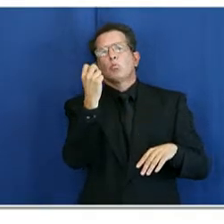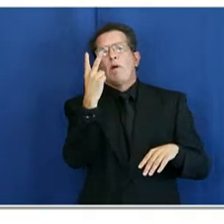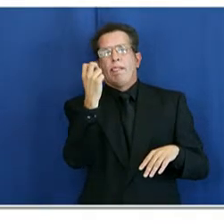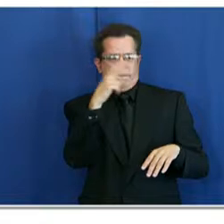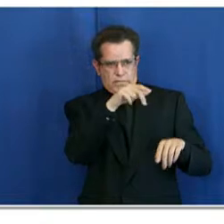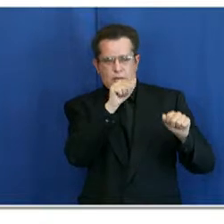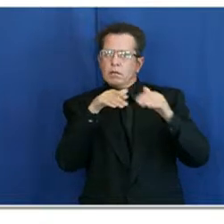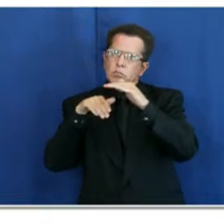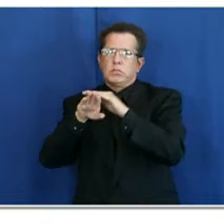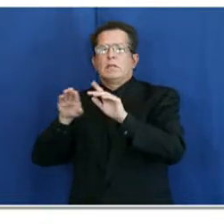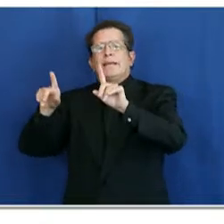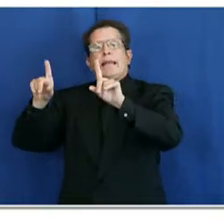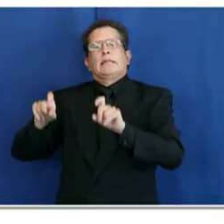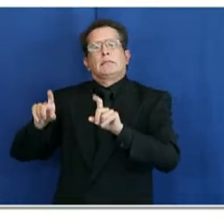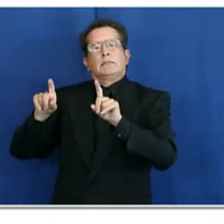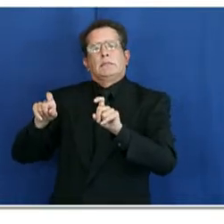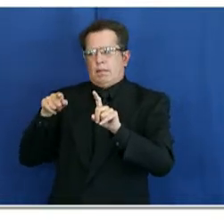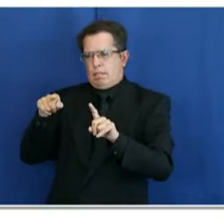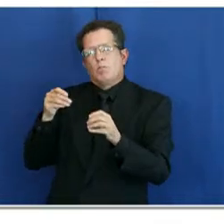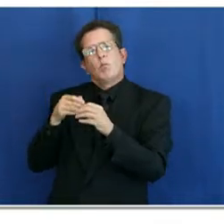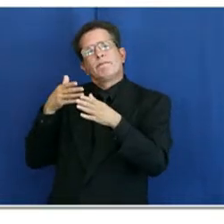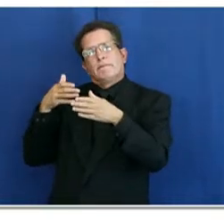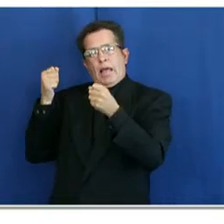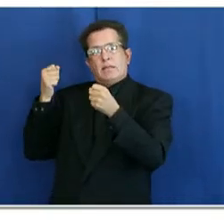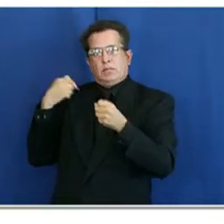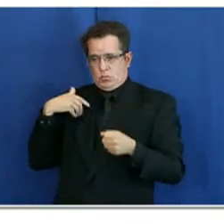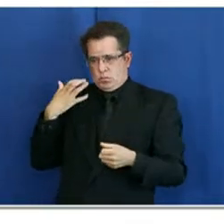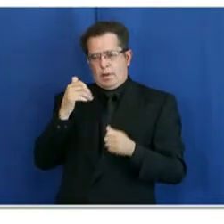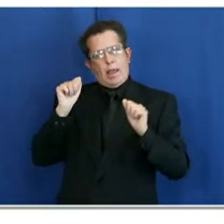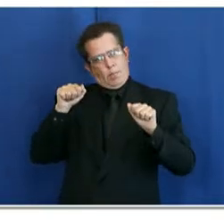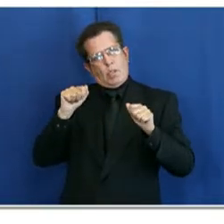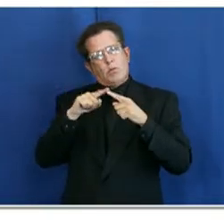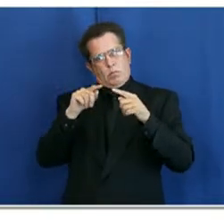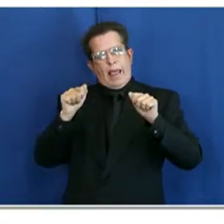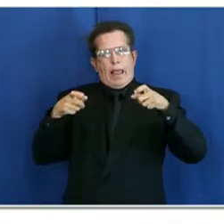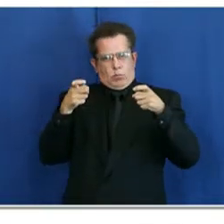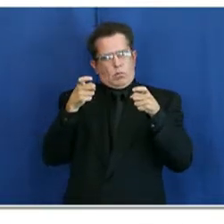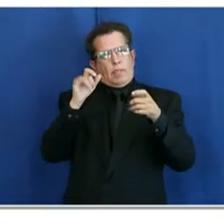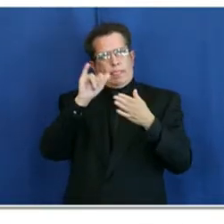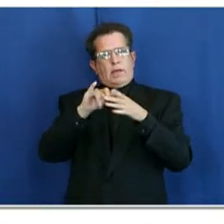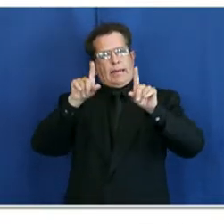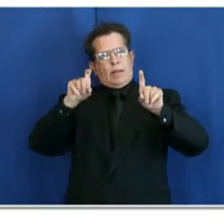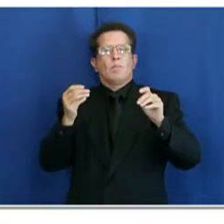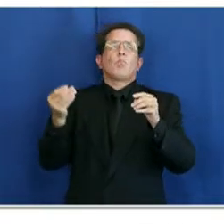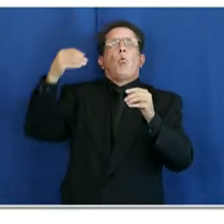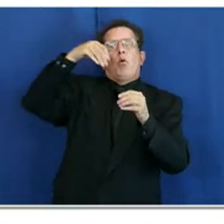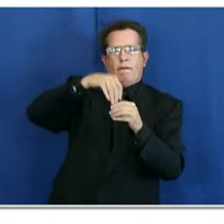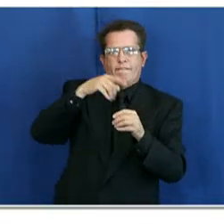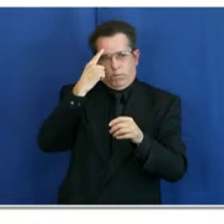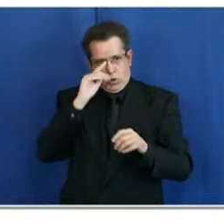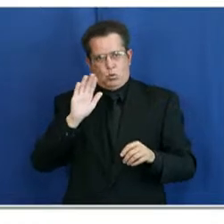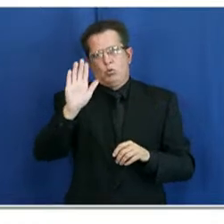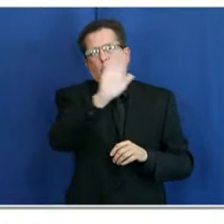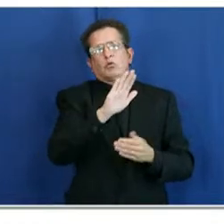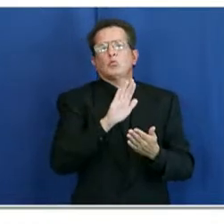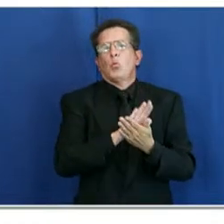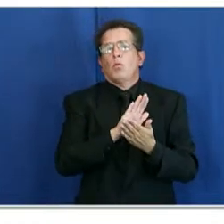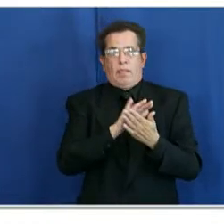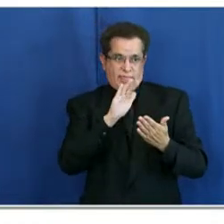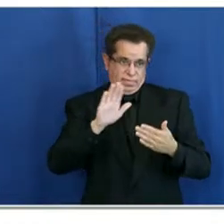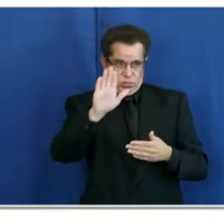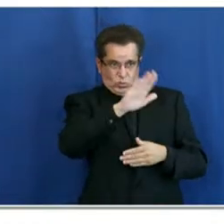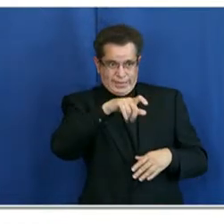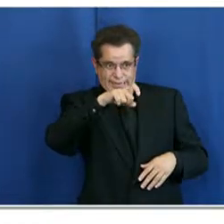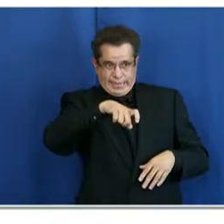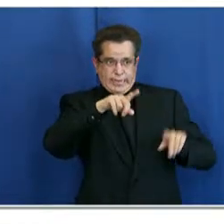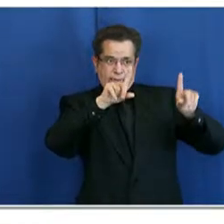our capacity to make sure that we are in a position to be able to handle the testing for those school-based personnel who need to get